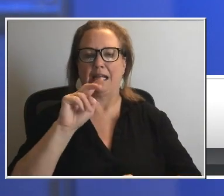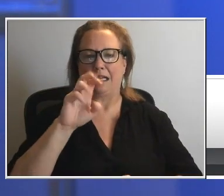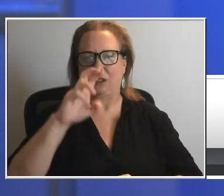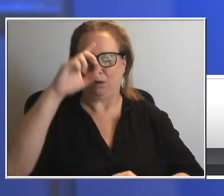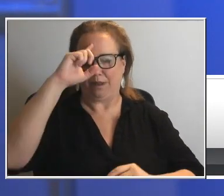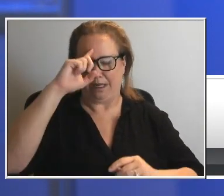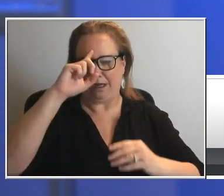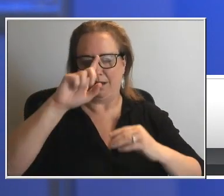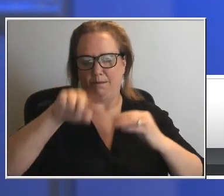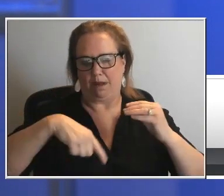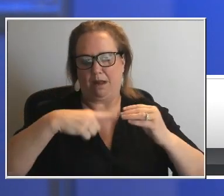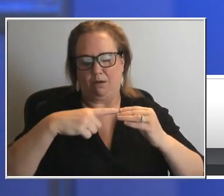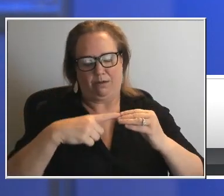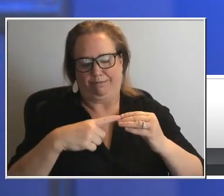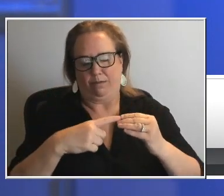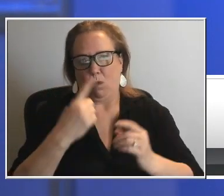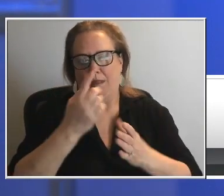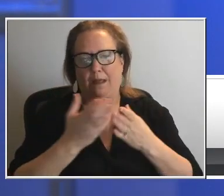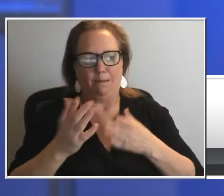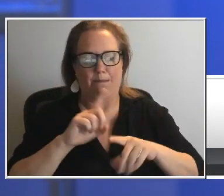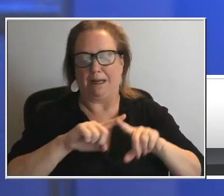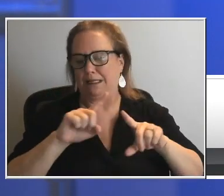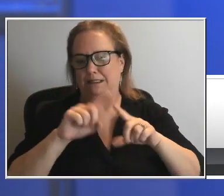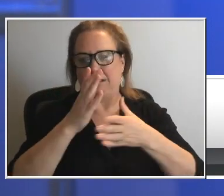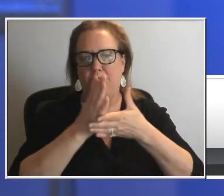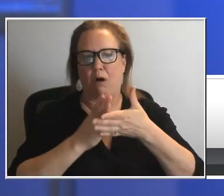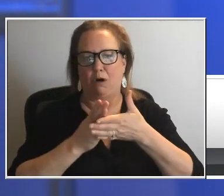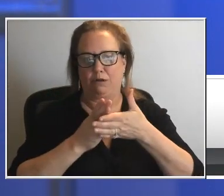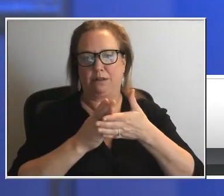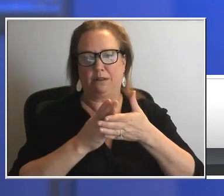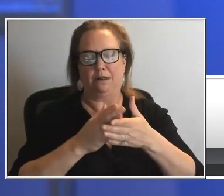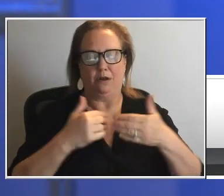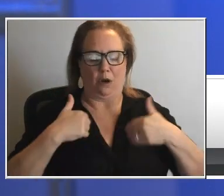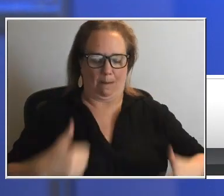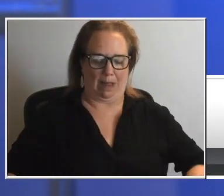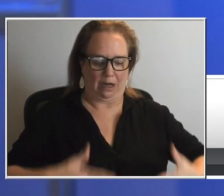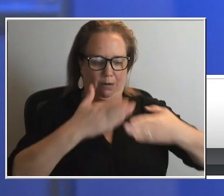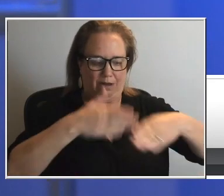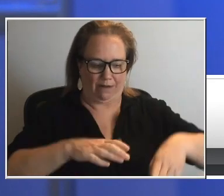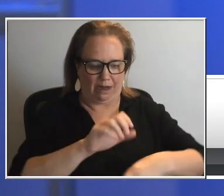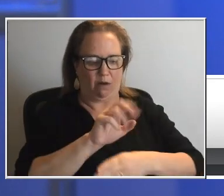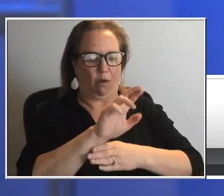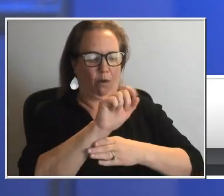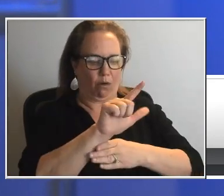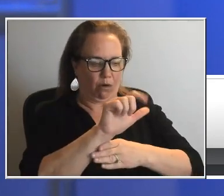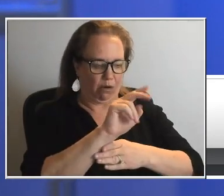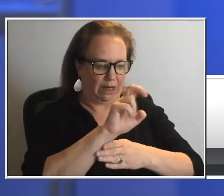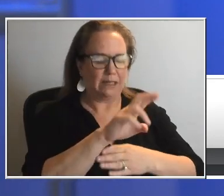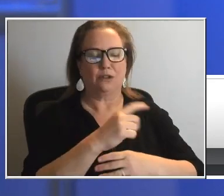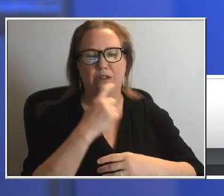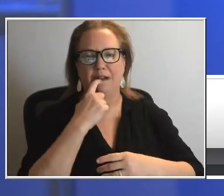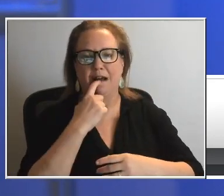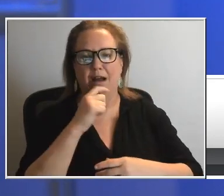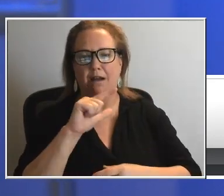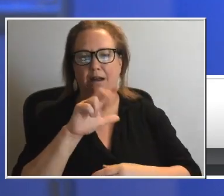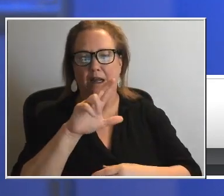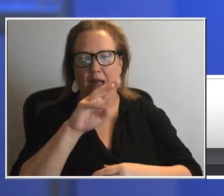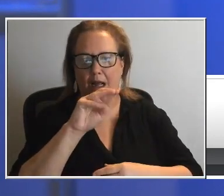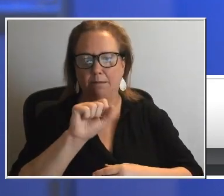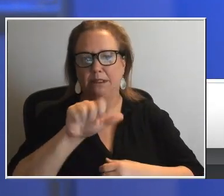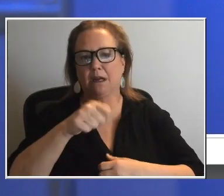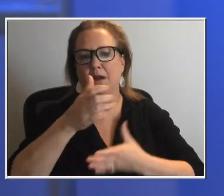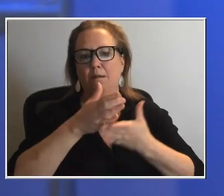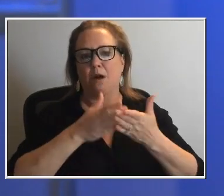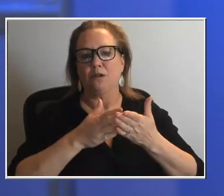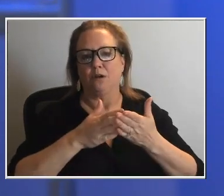actually all these little parts of your body. We try to divide them up. So the oral cancers include the tongue and gums and other parts of your mouth, so the front